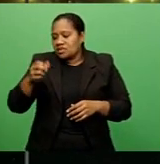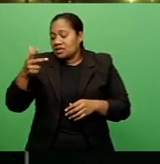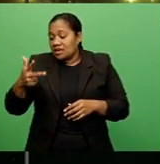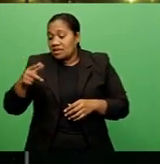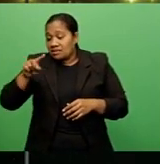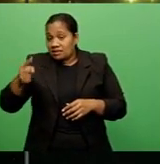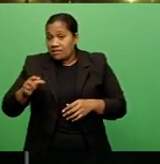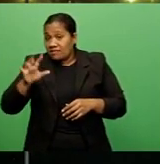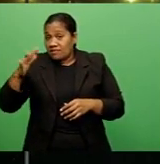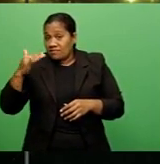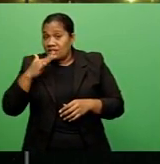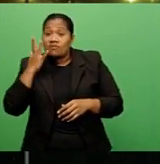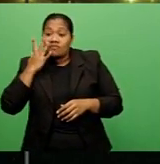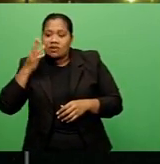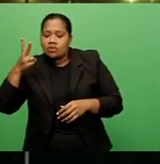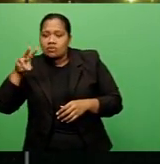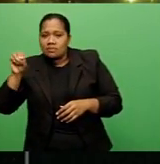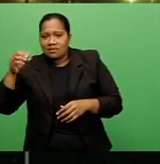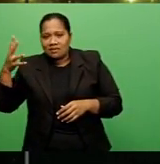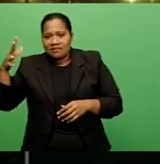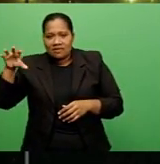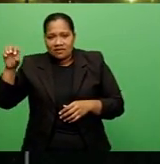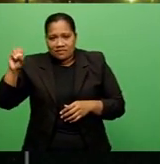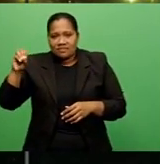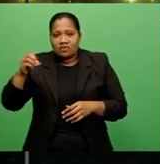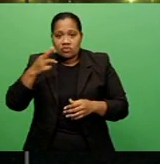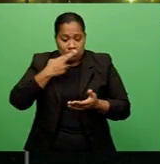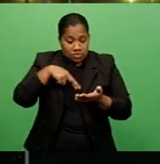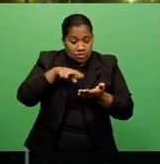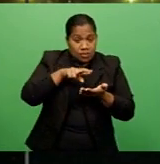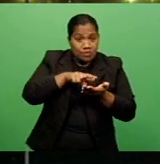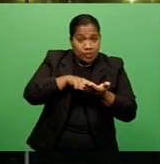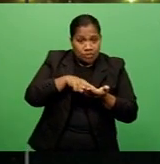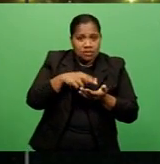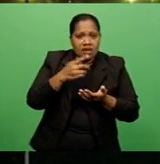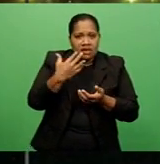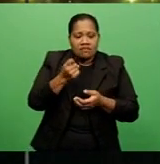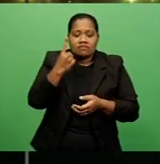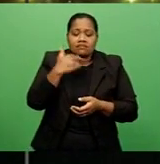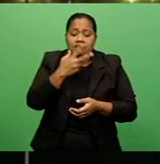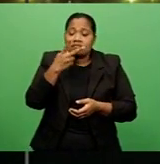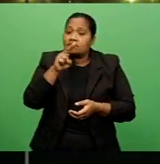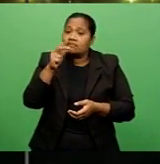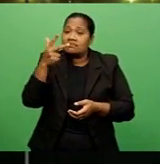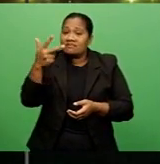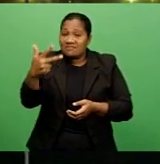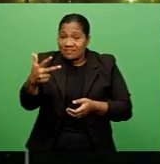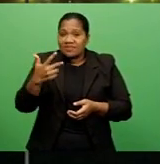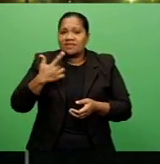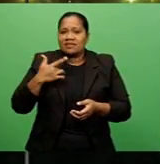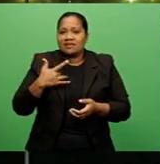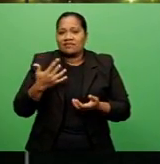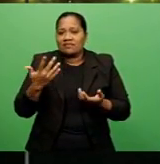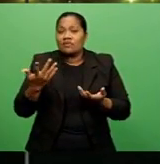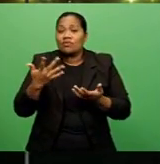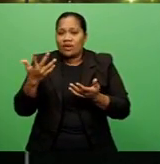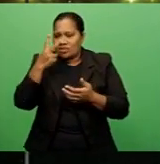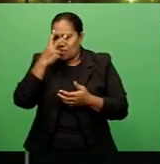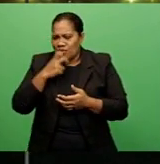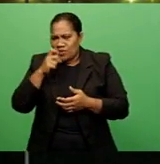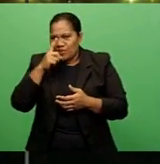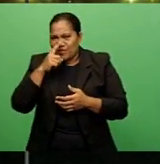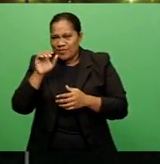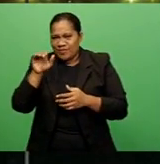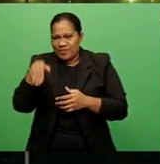by 2050. Pranita Prakash reports that 128 residents are currently being looked after in the 3